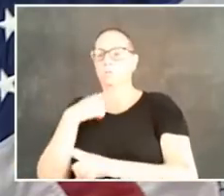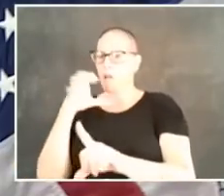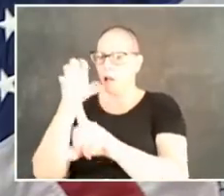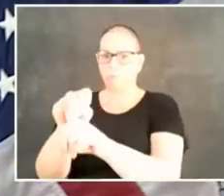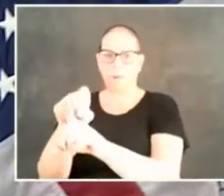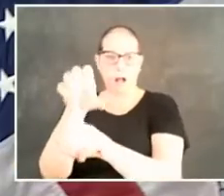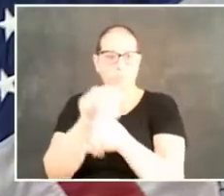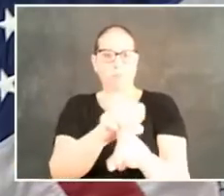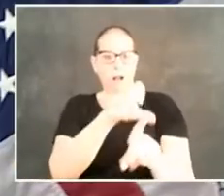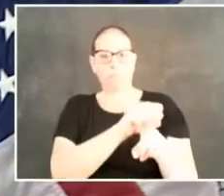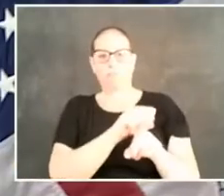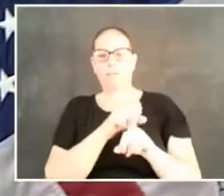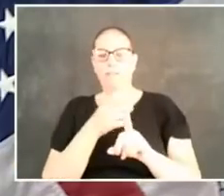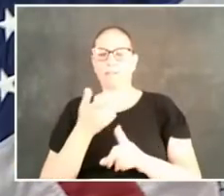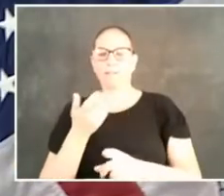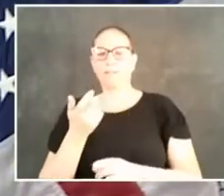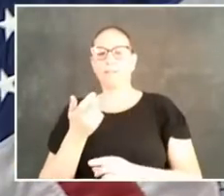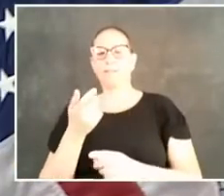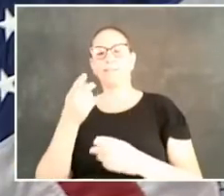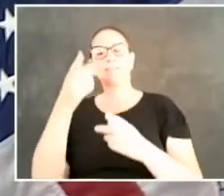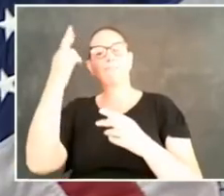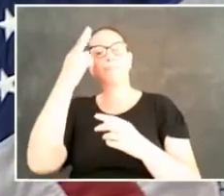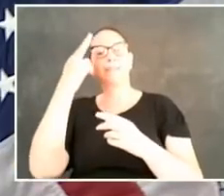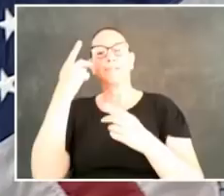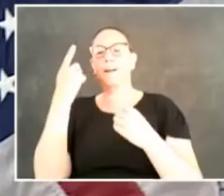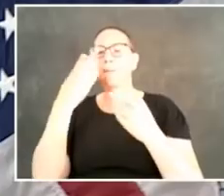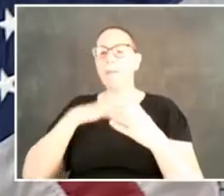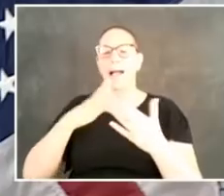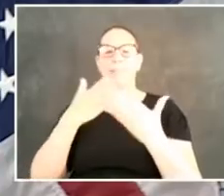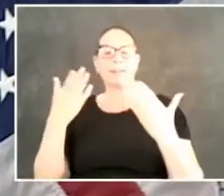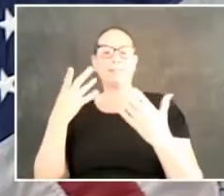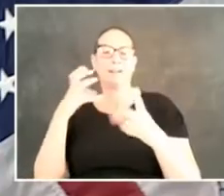Okay. Next question is Yoav from the city.